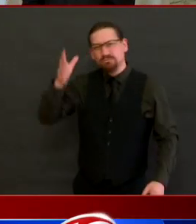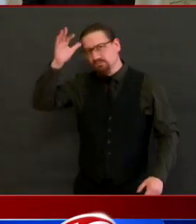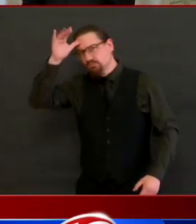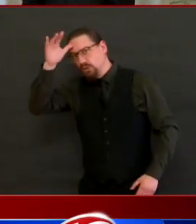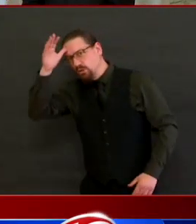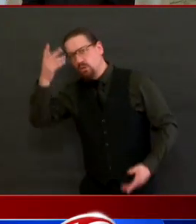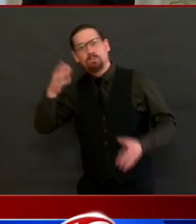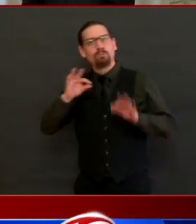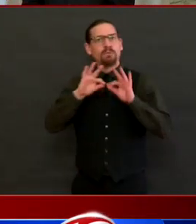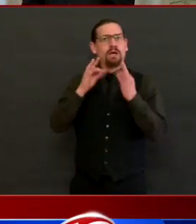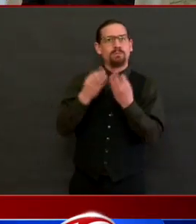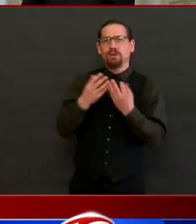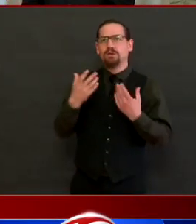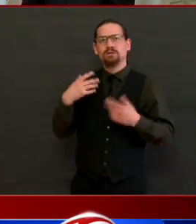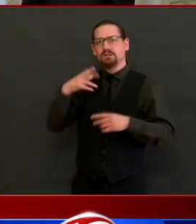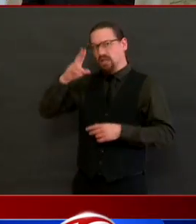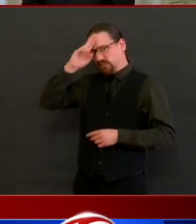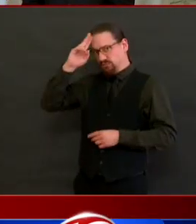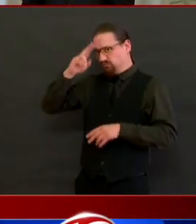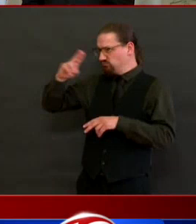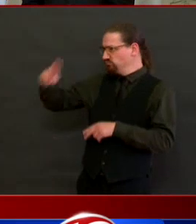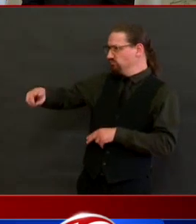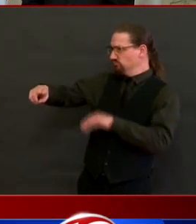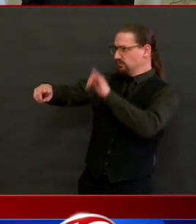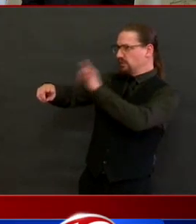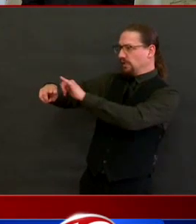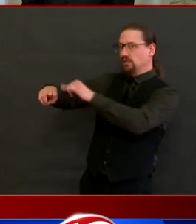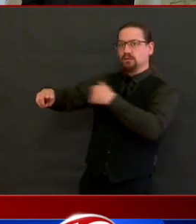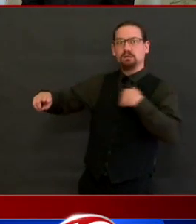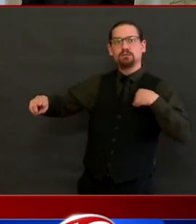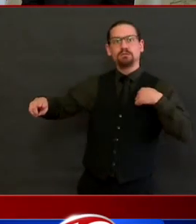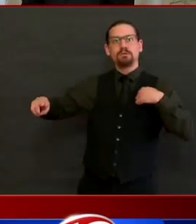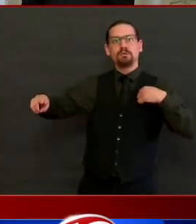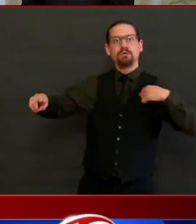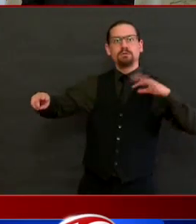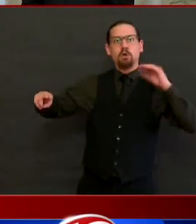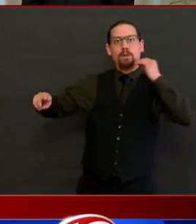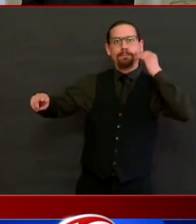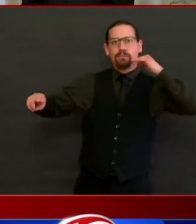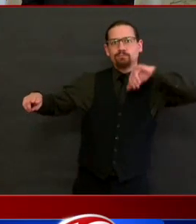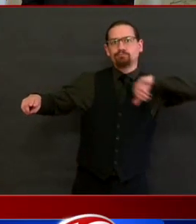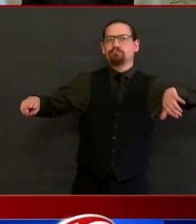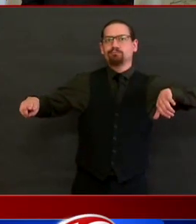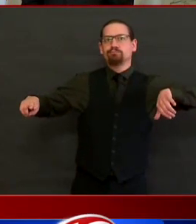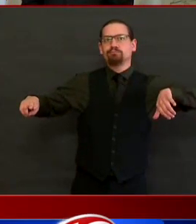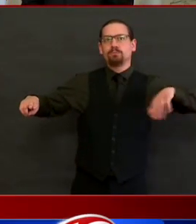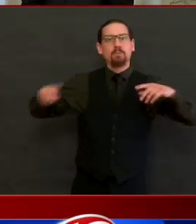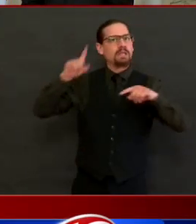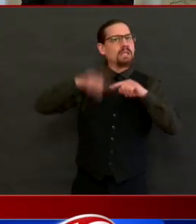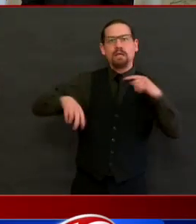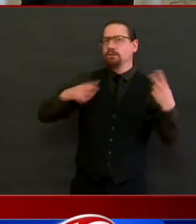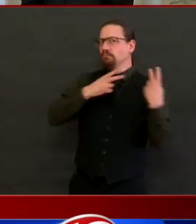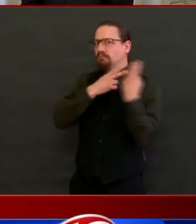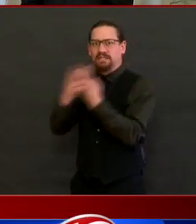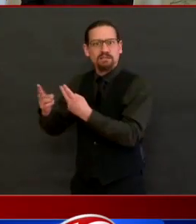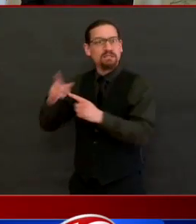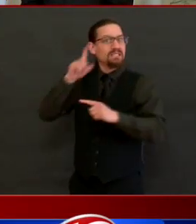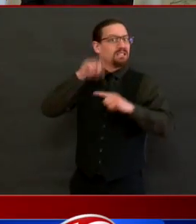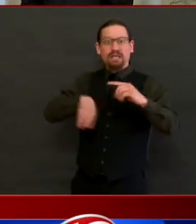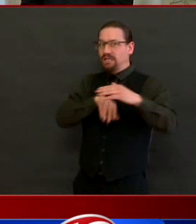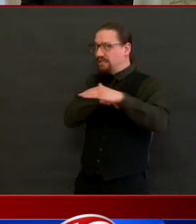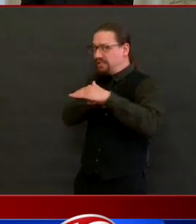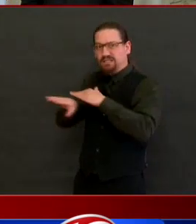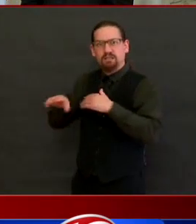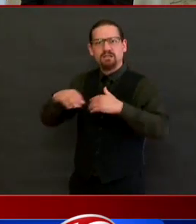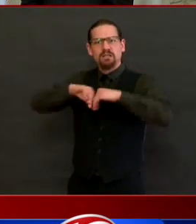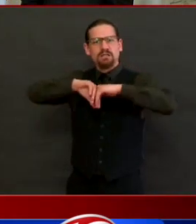a setting and they're sick and they're suffering and you can't be with them. So we've been trying to figure out how can we ease that pain a